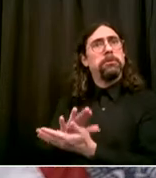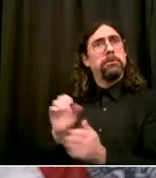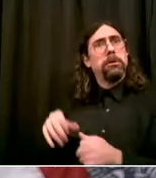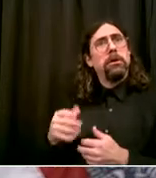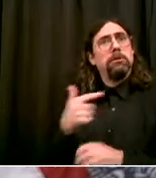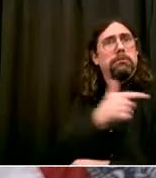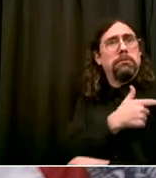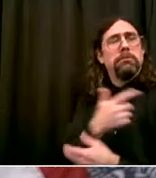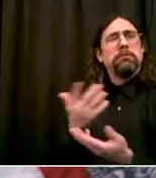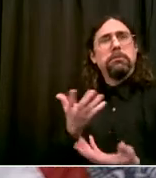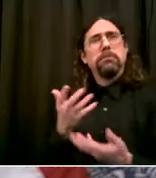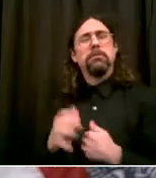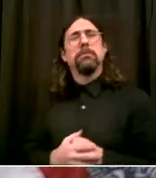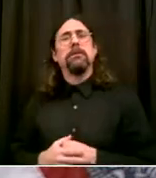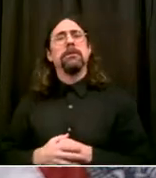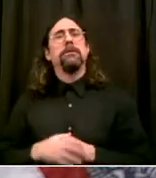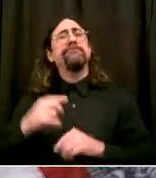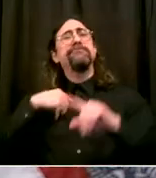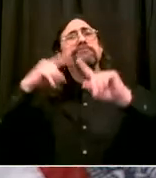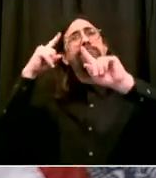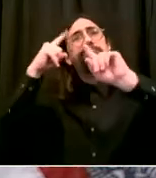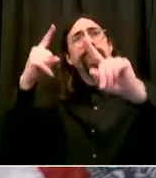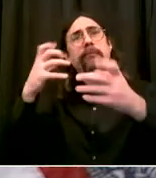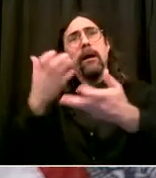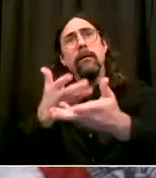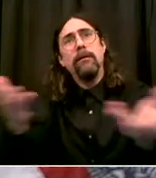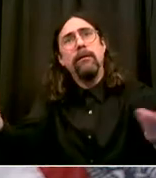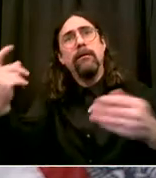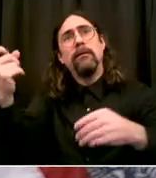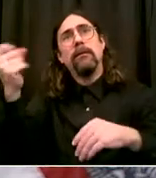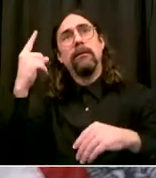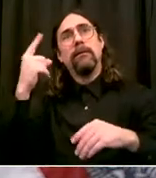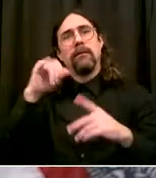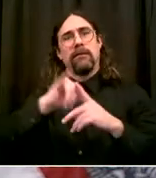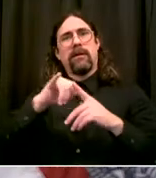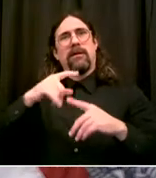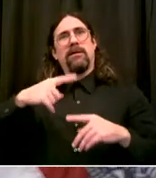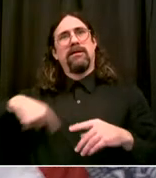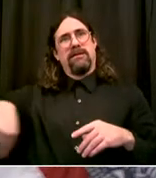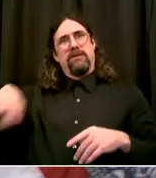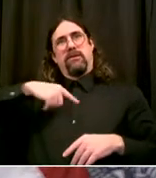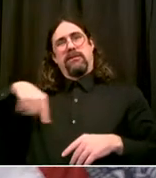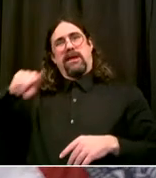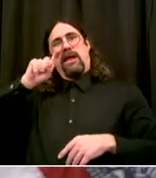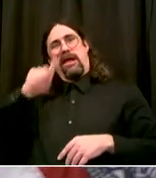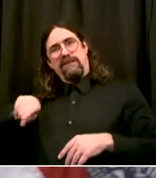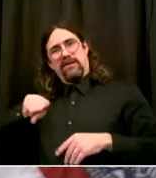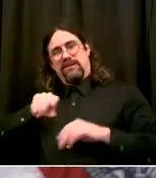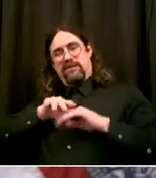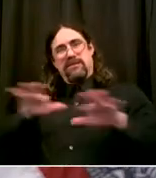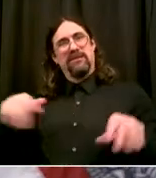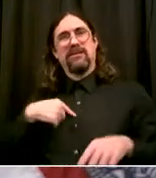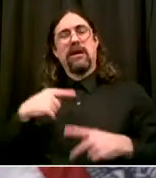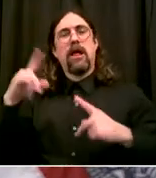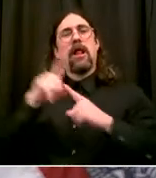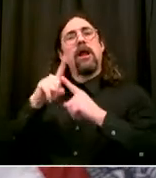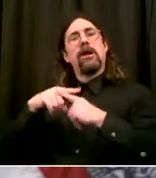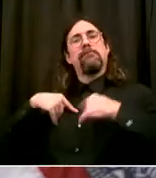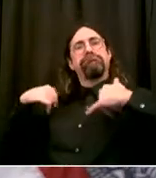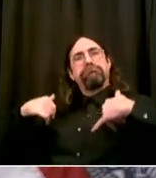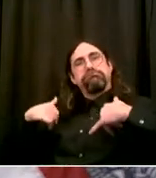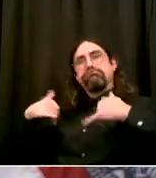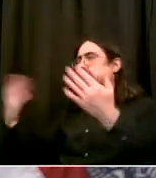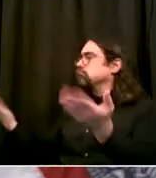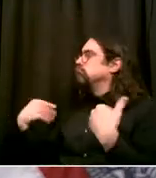is safe and smart. Now, to the verification of people and there are categories. I want to state the obvious as I pass to